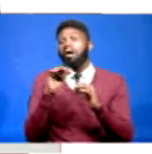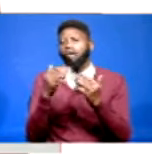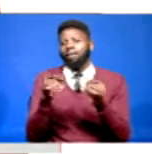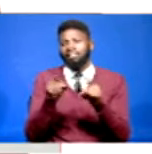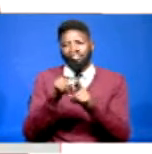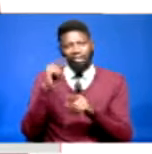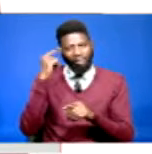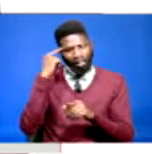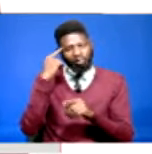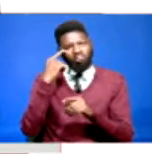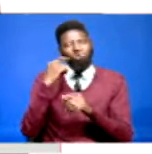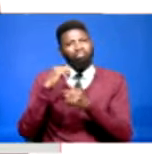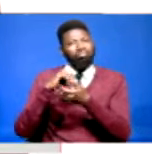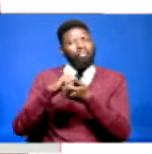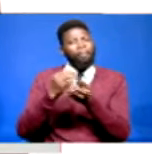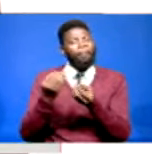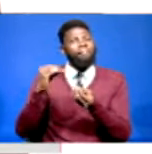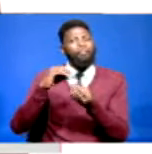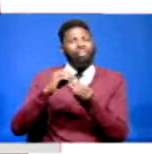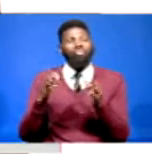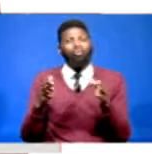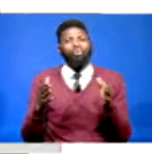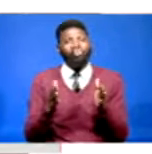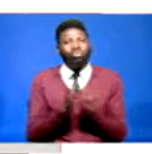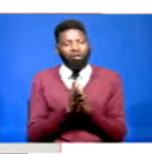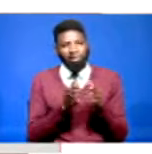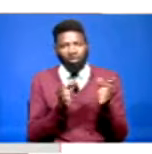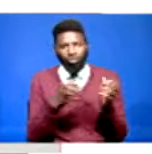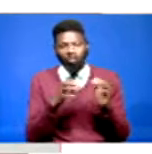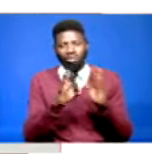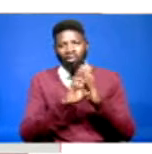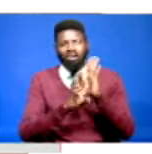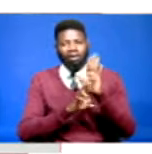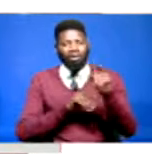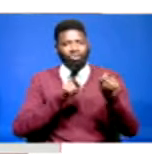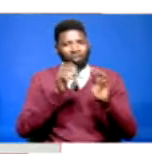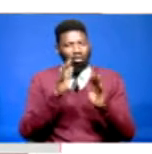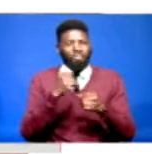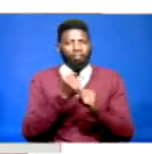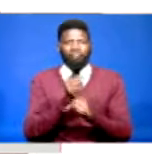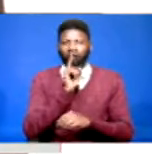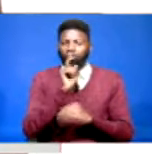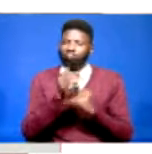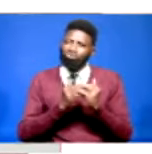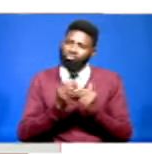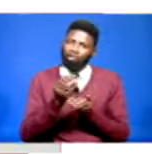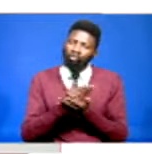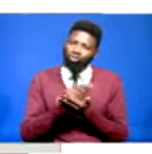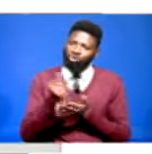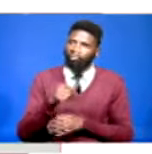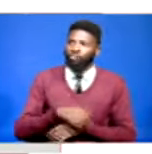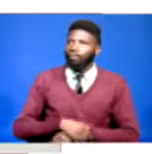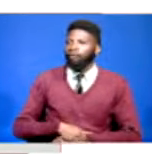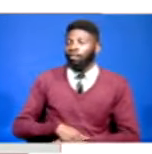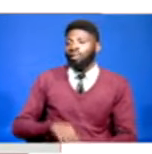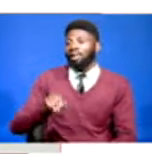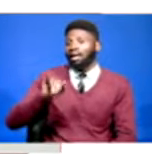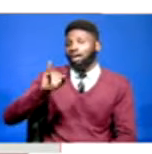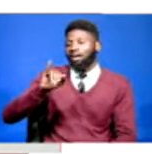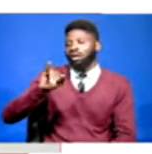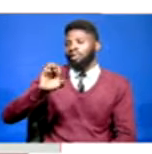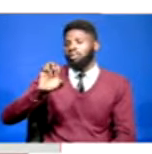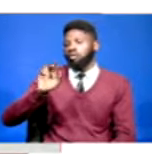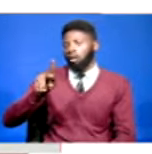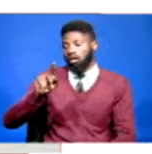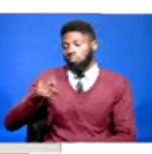with the regulator in order to ensure that things are run smoothly? Well, IEK and EBK have been